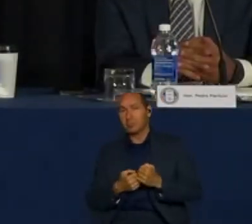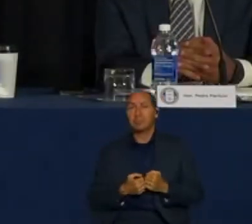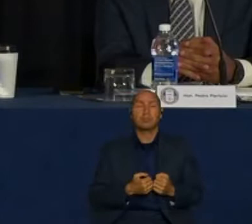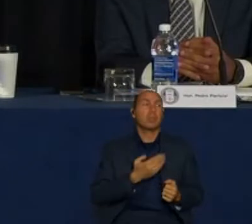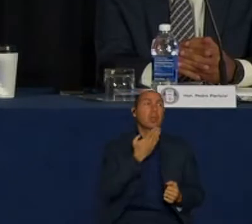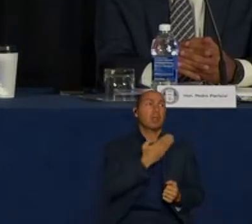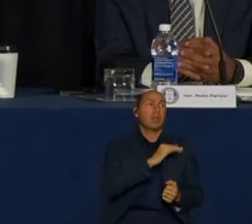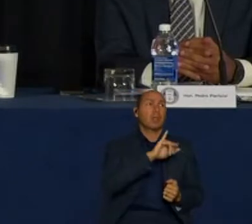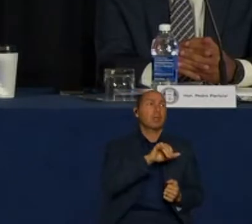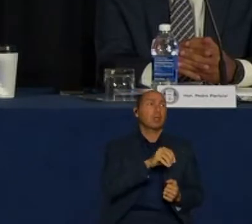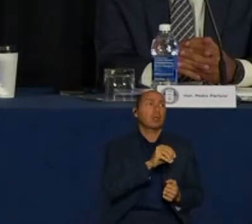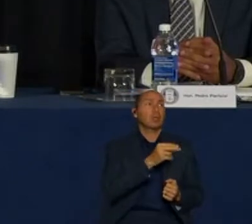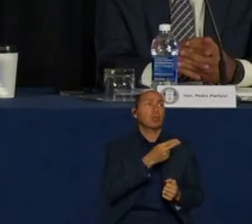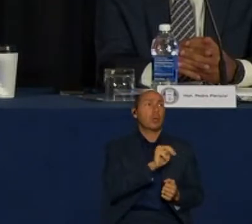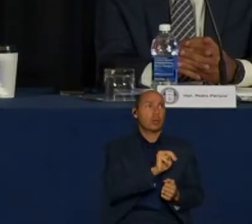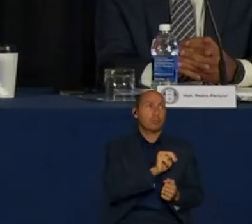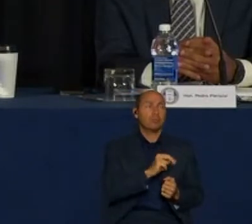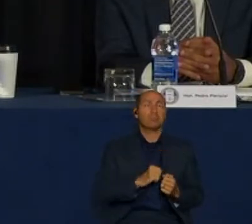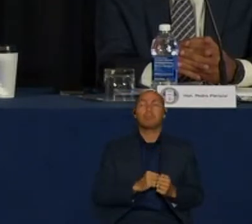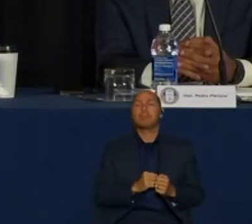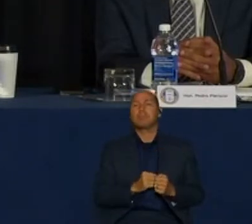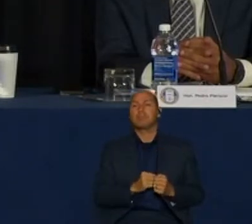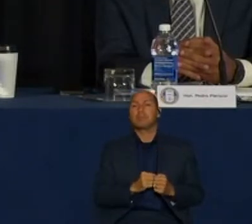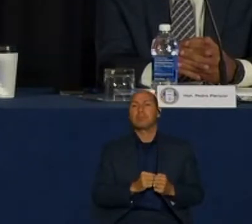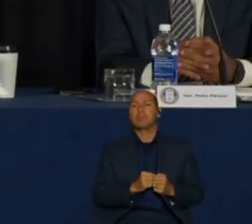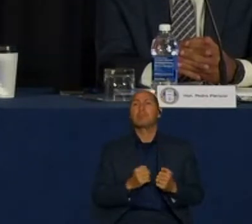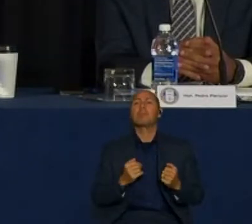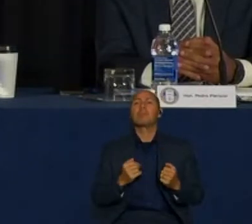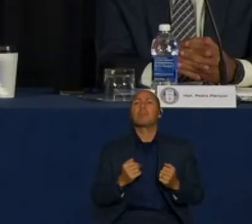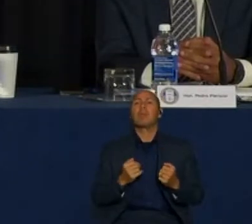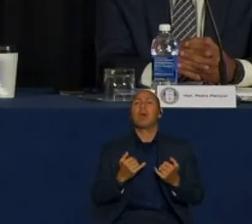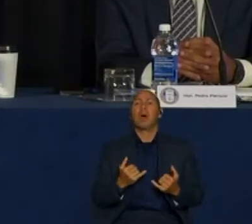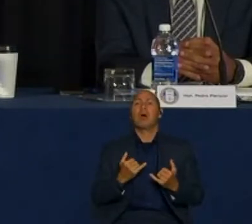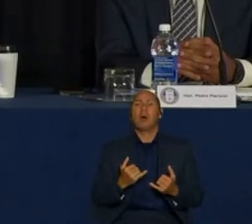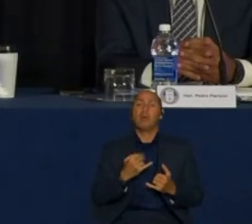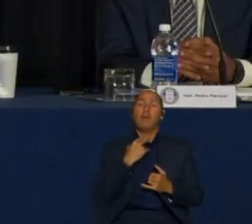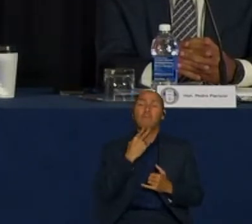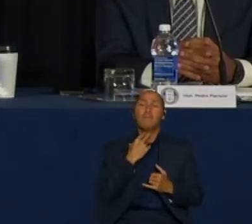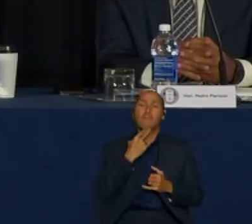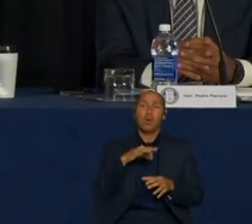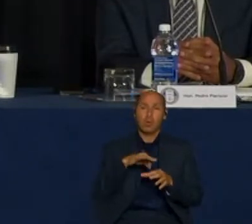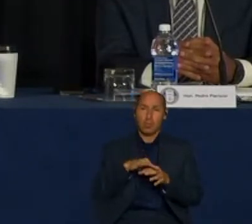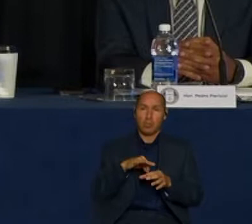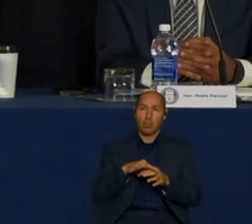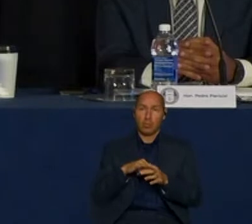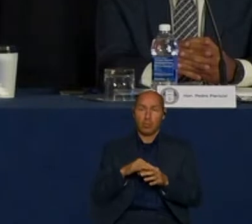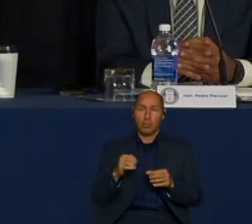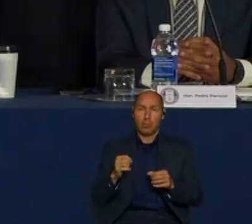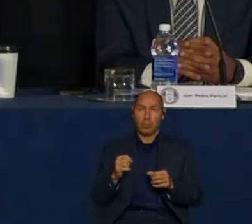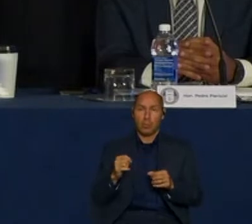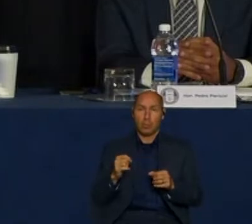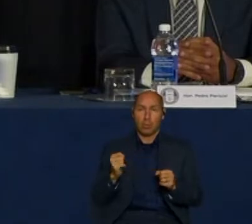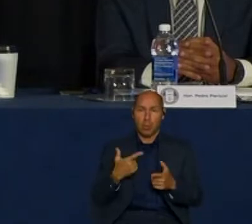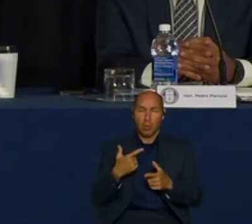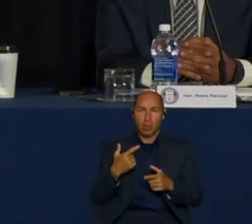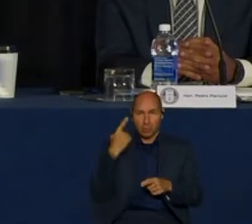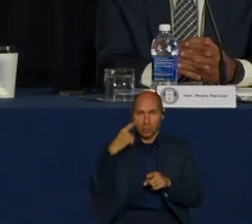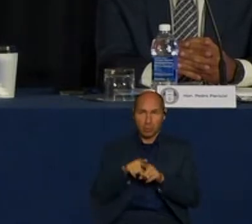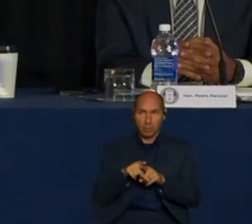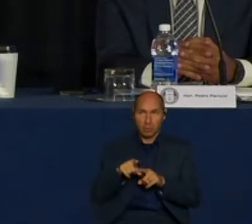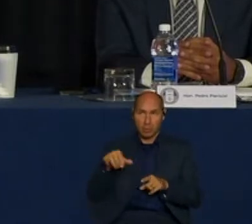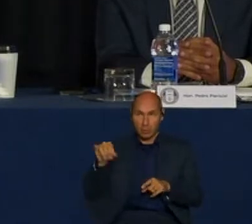Thanks, John and Justin. Once again, I'll ask for a voice vote. Will all in favor please say yes? Yes.